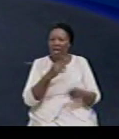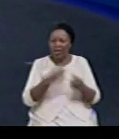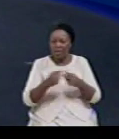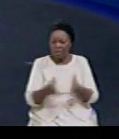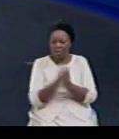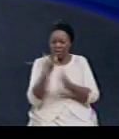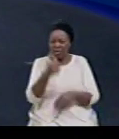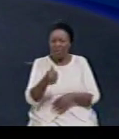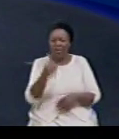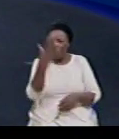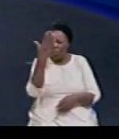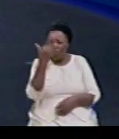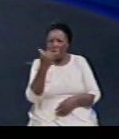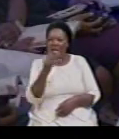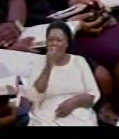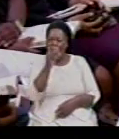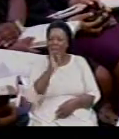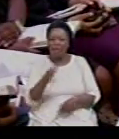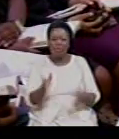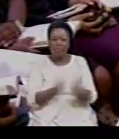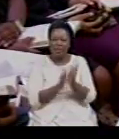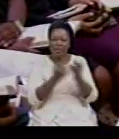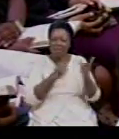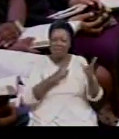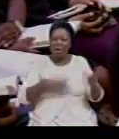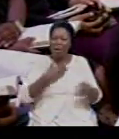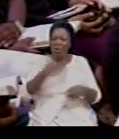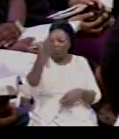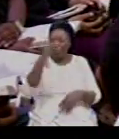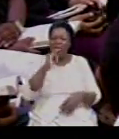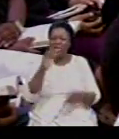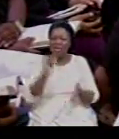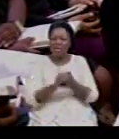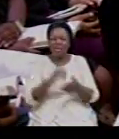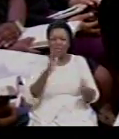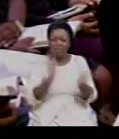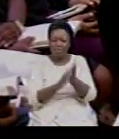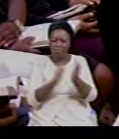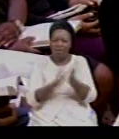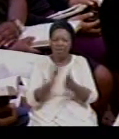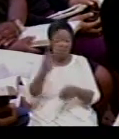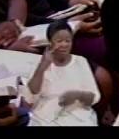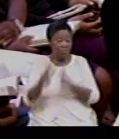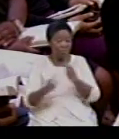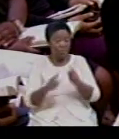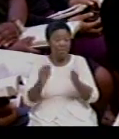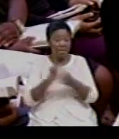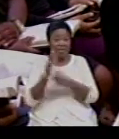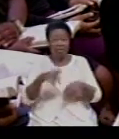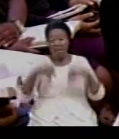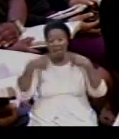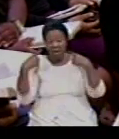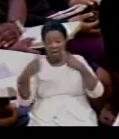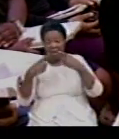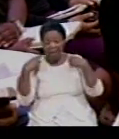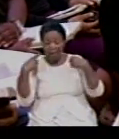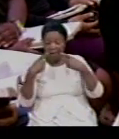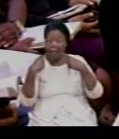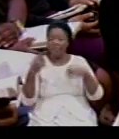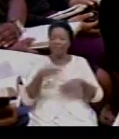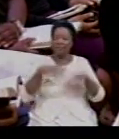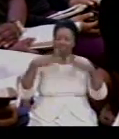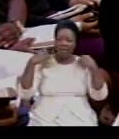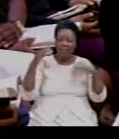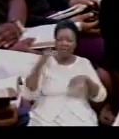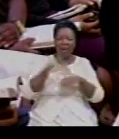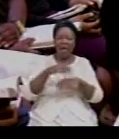for? And when is the praise? You see, there are people that can smile and laugh after